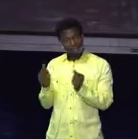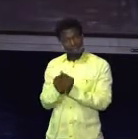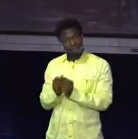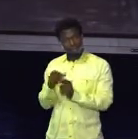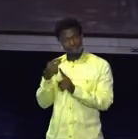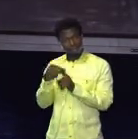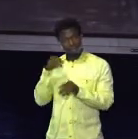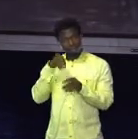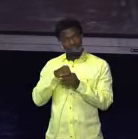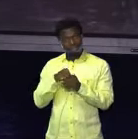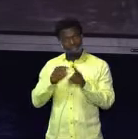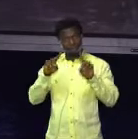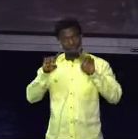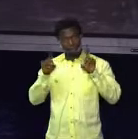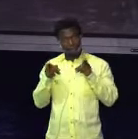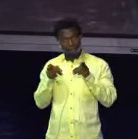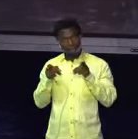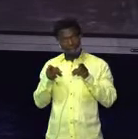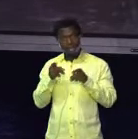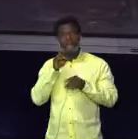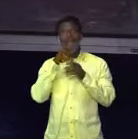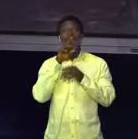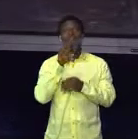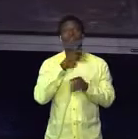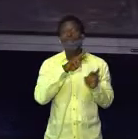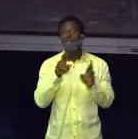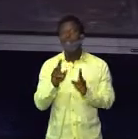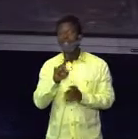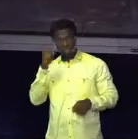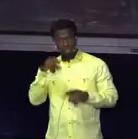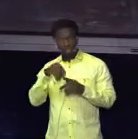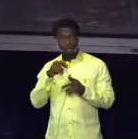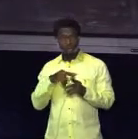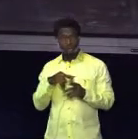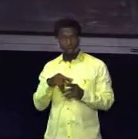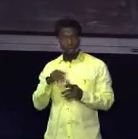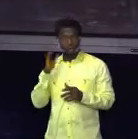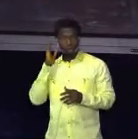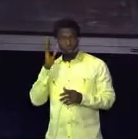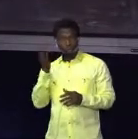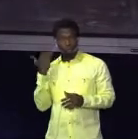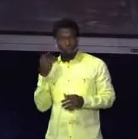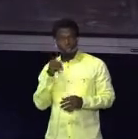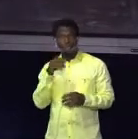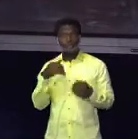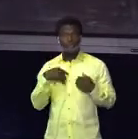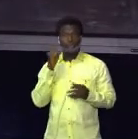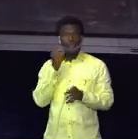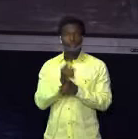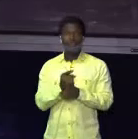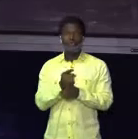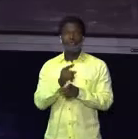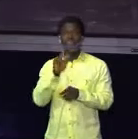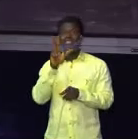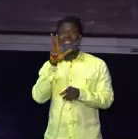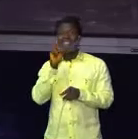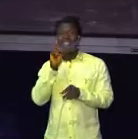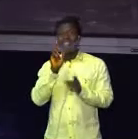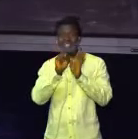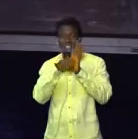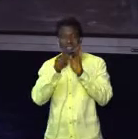words in brackets. Are you ready? You have just 30 seconds to write the